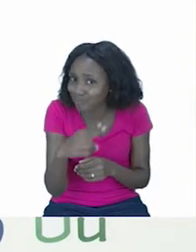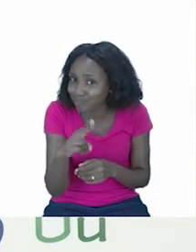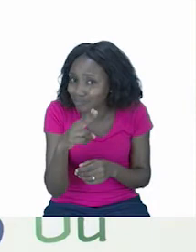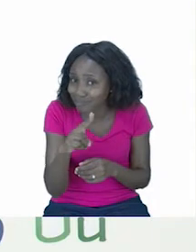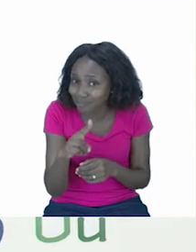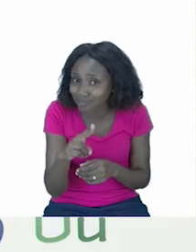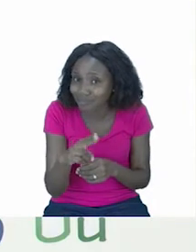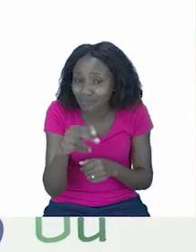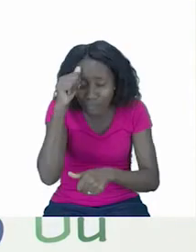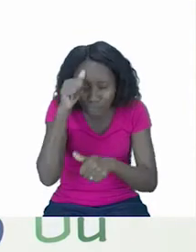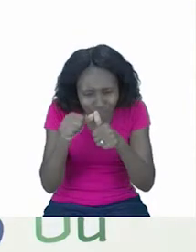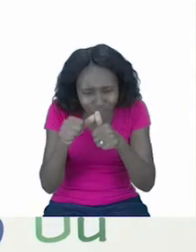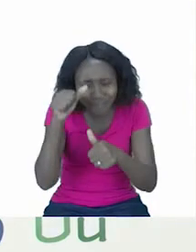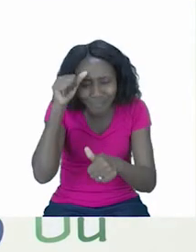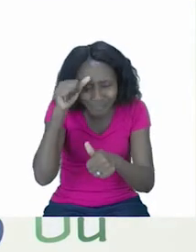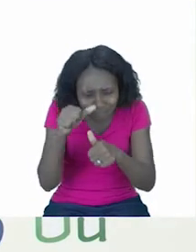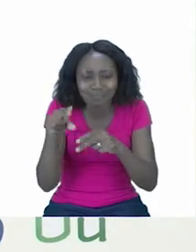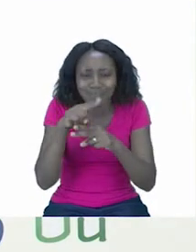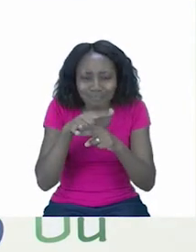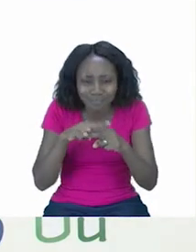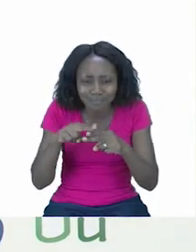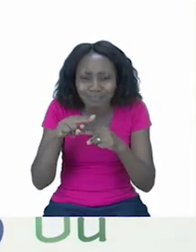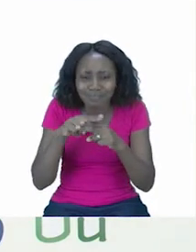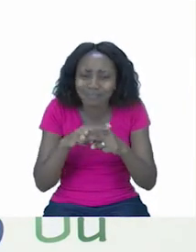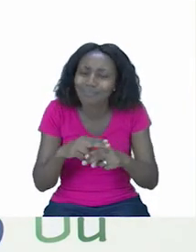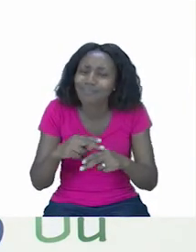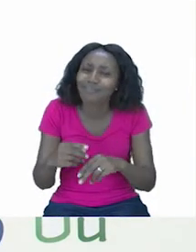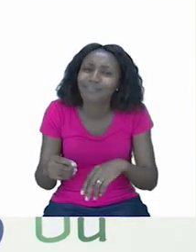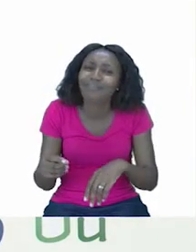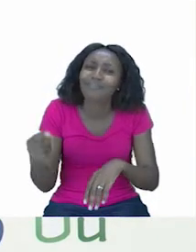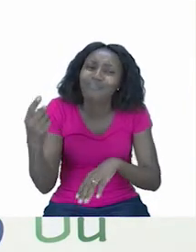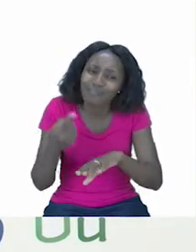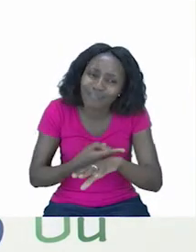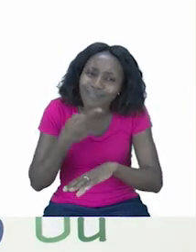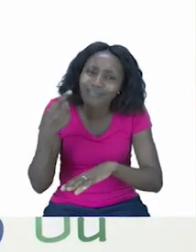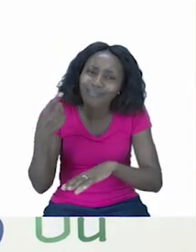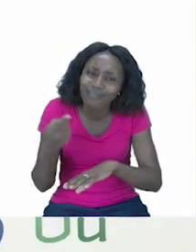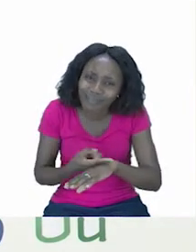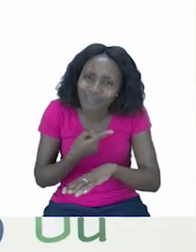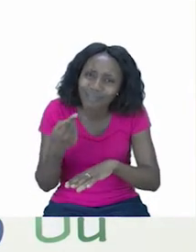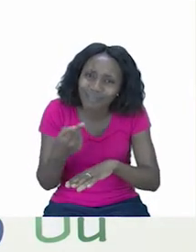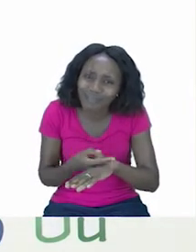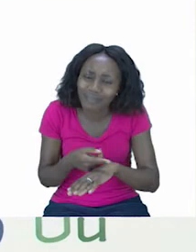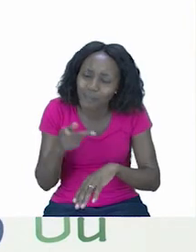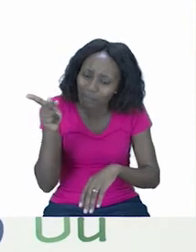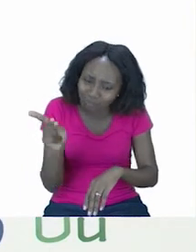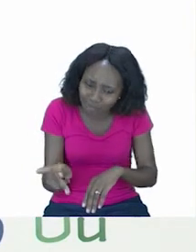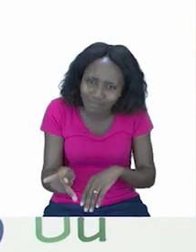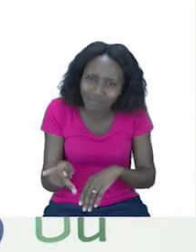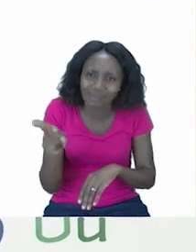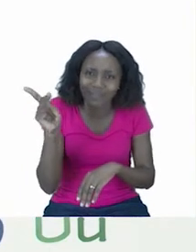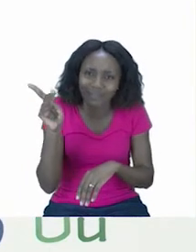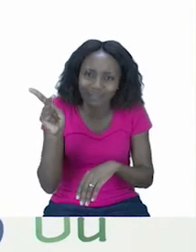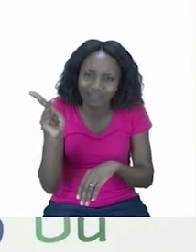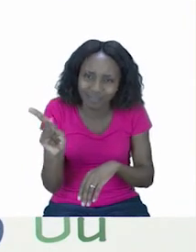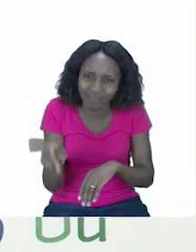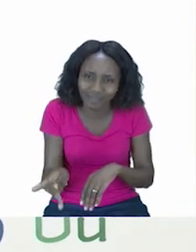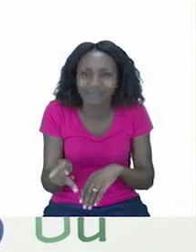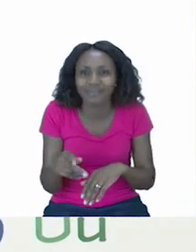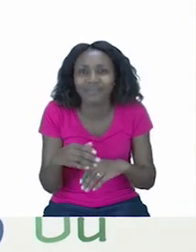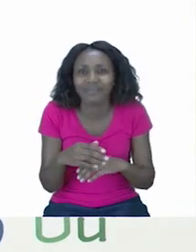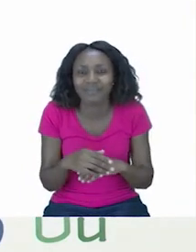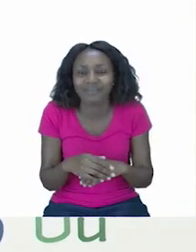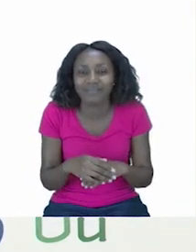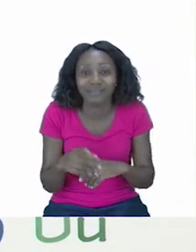them and use them over and over again. Let's read them